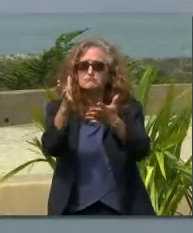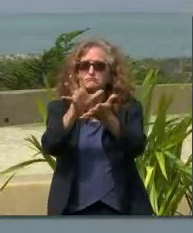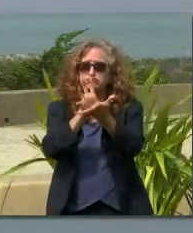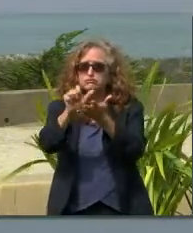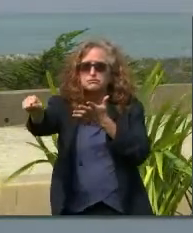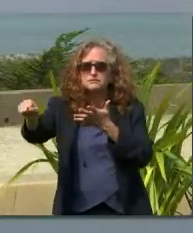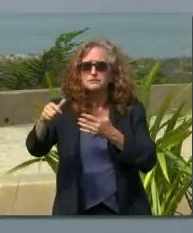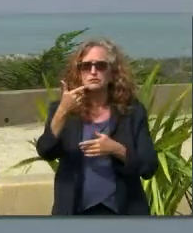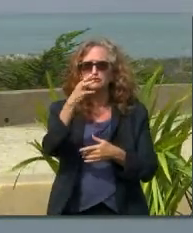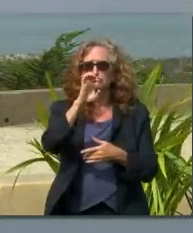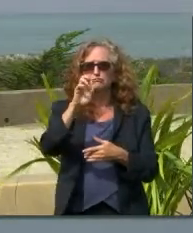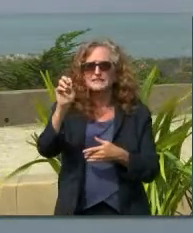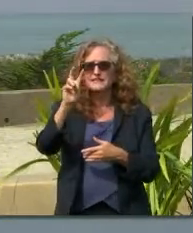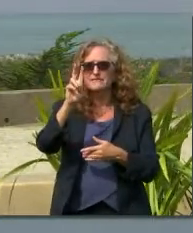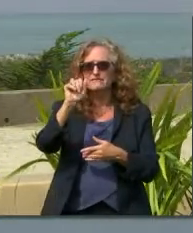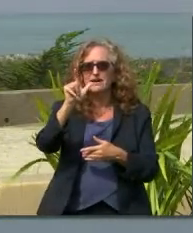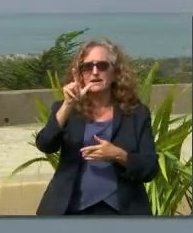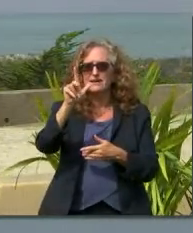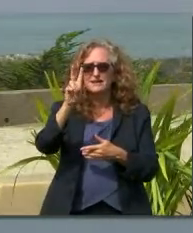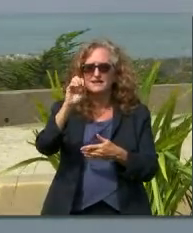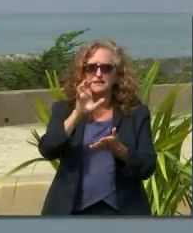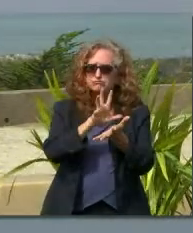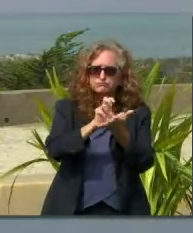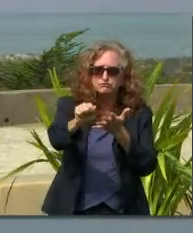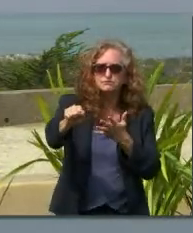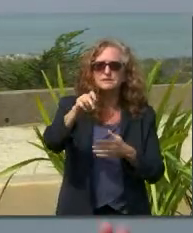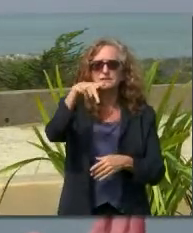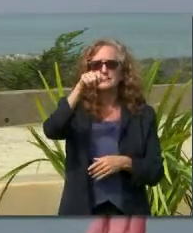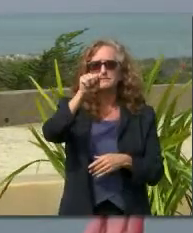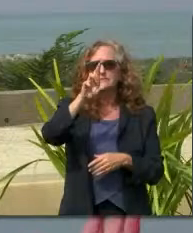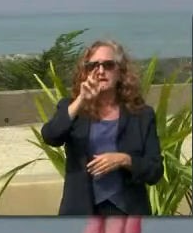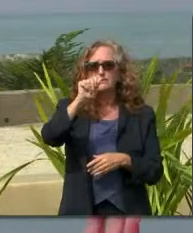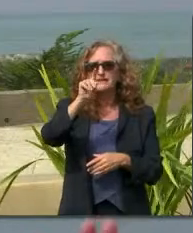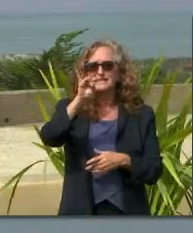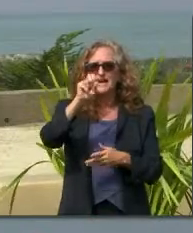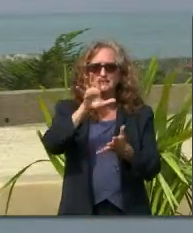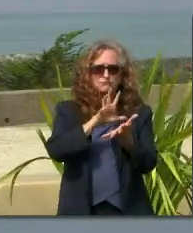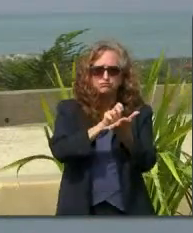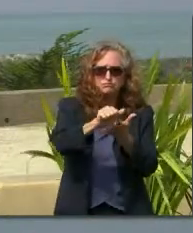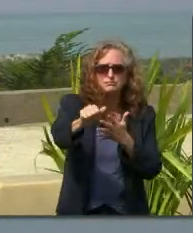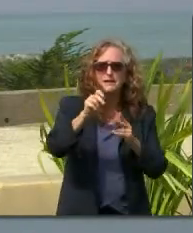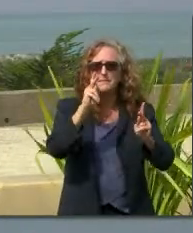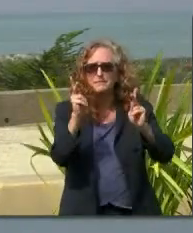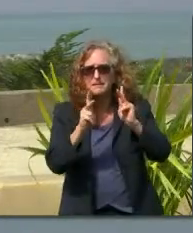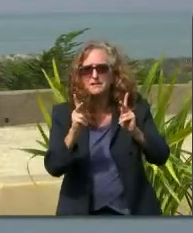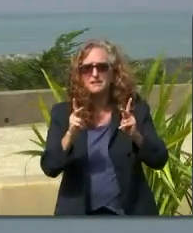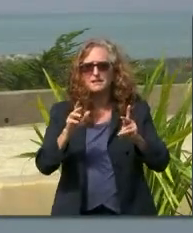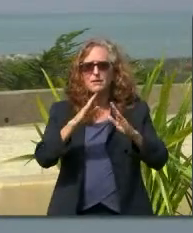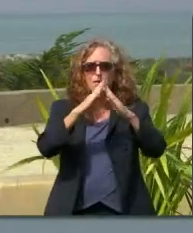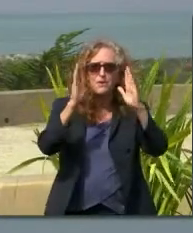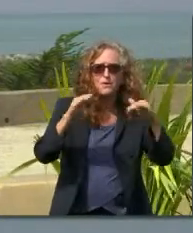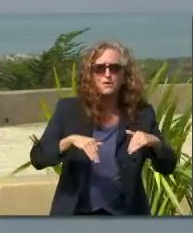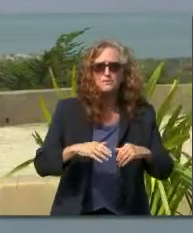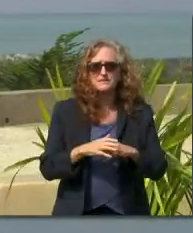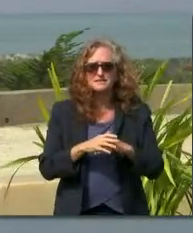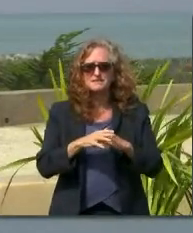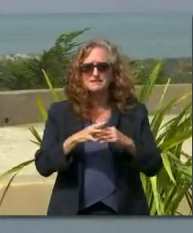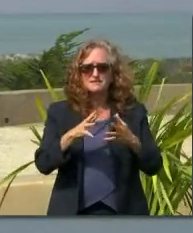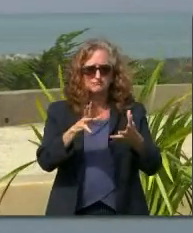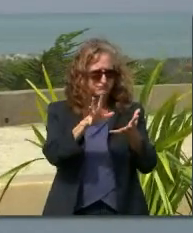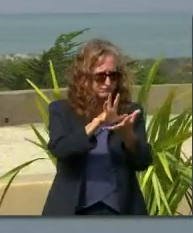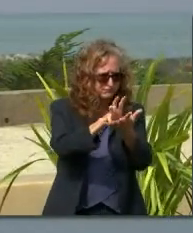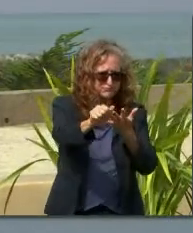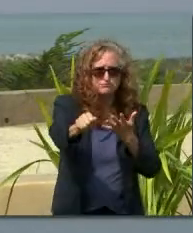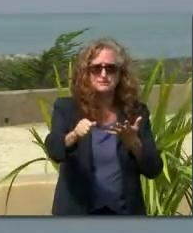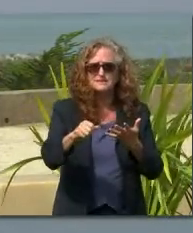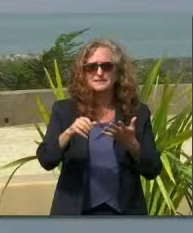Greenville, paradise, lifestyles, tradition, places. I mean, it's not about CO2.